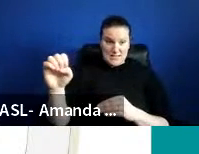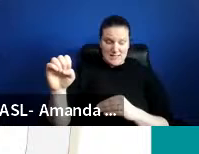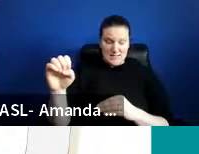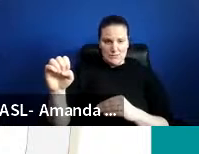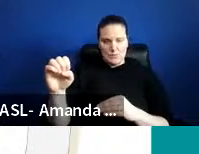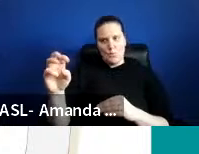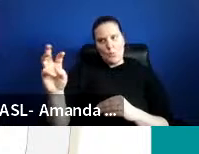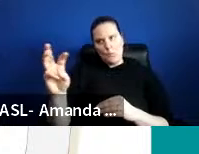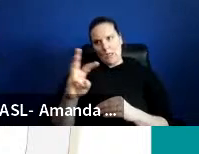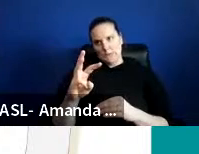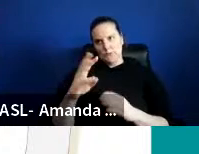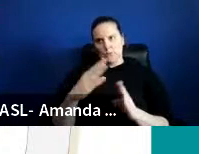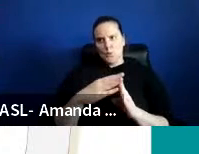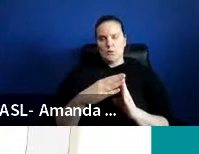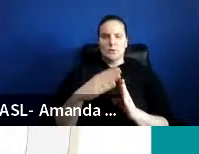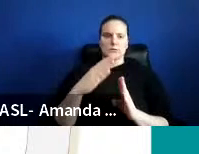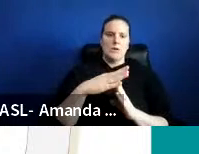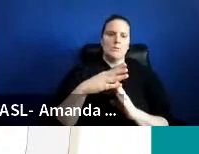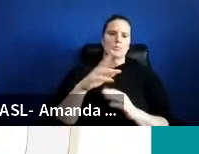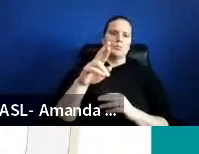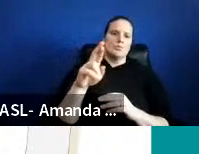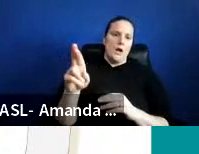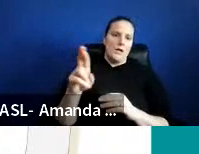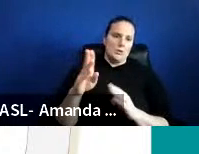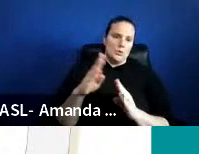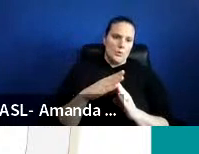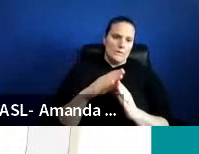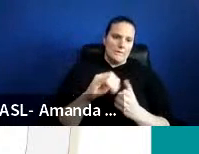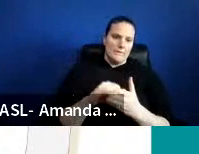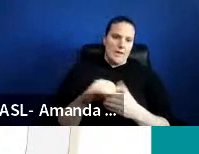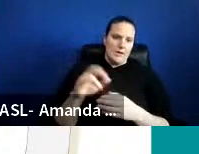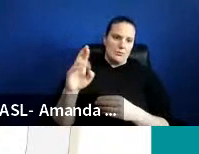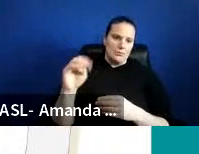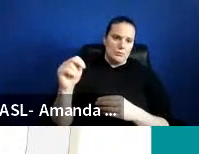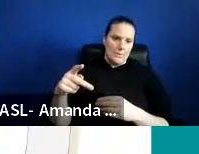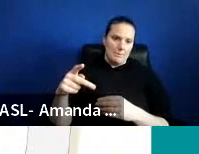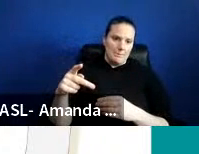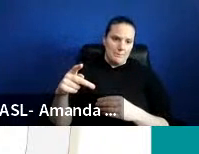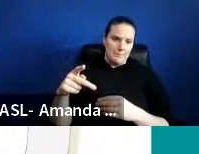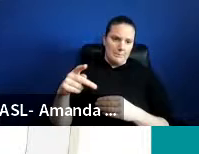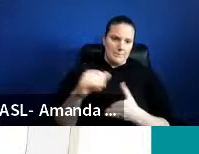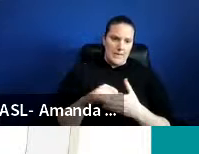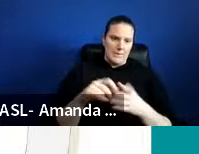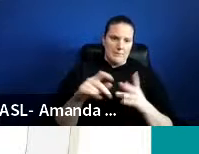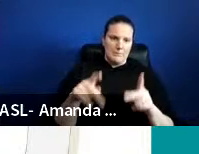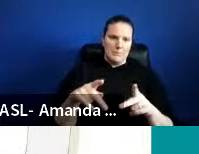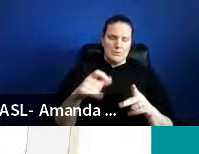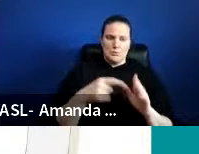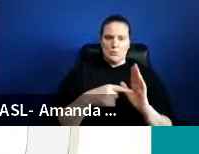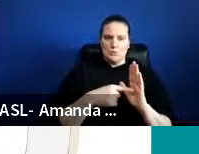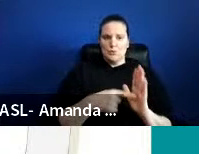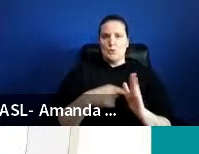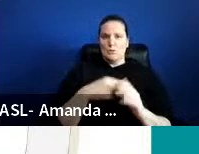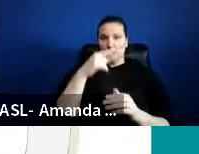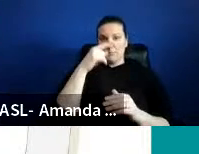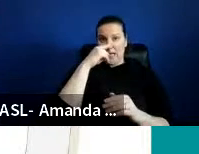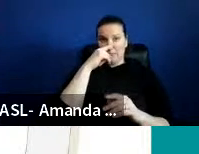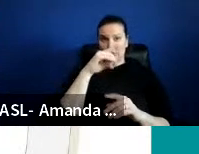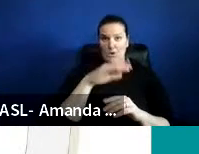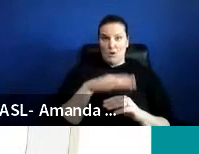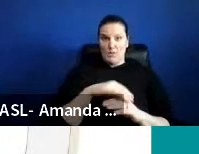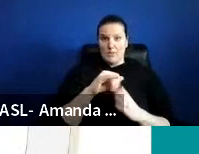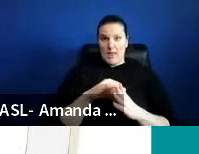northwest corner, which would be your top right corner of that ramp, and I don't know if the person who's driving the show can put their mouse on that